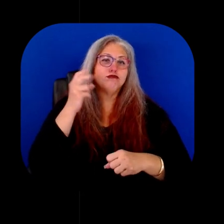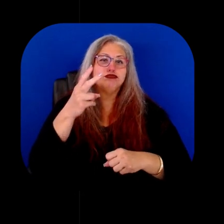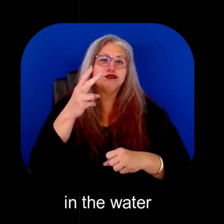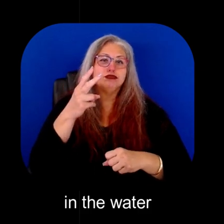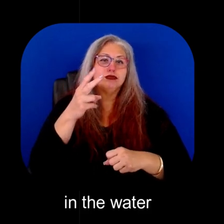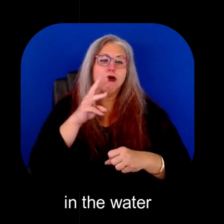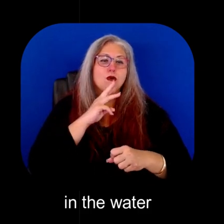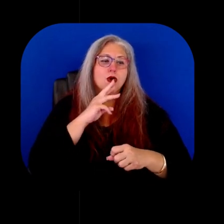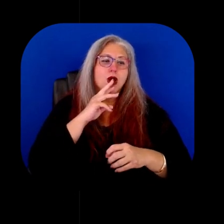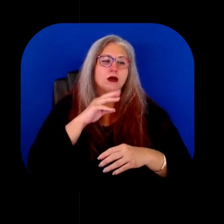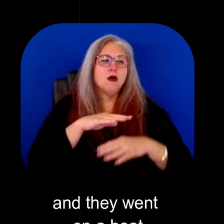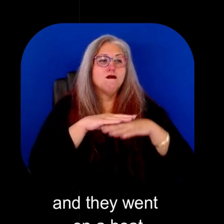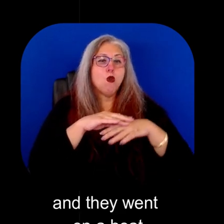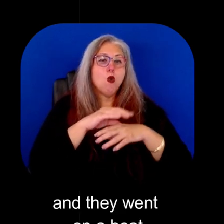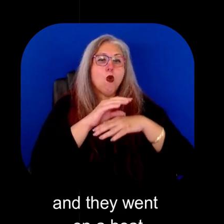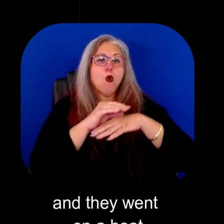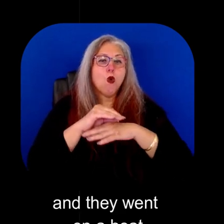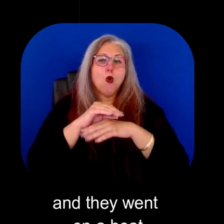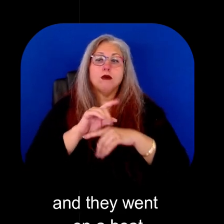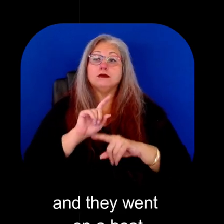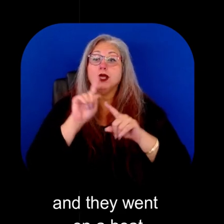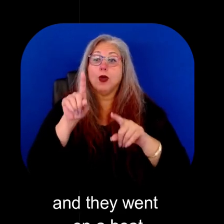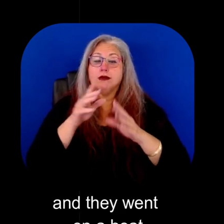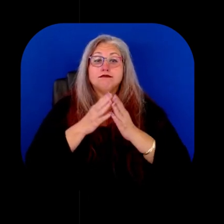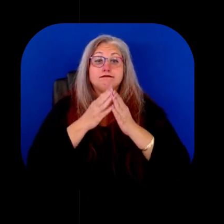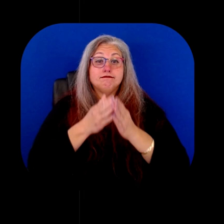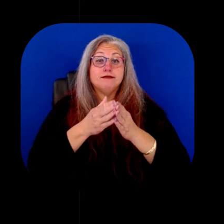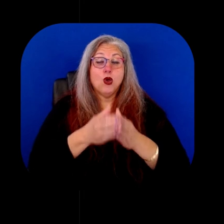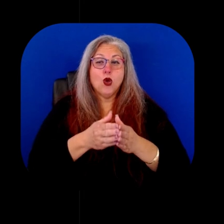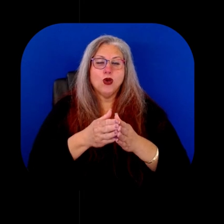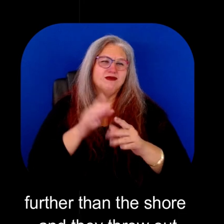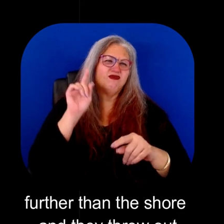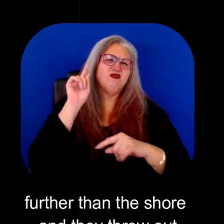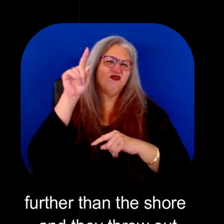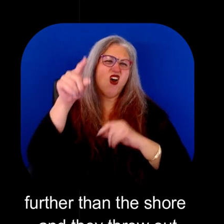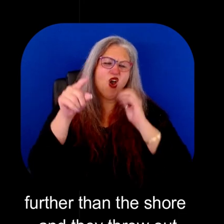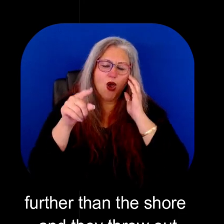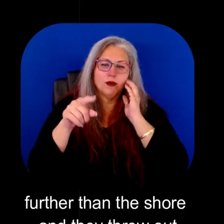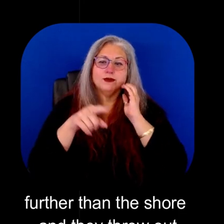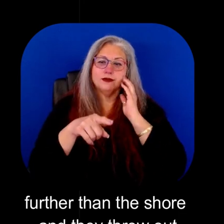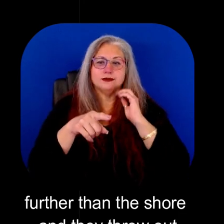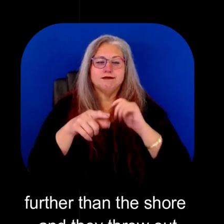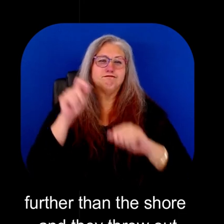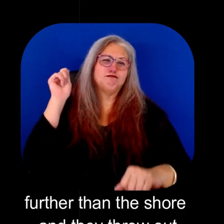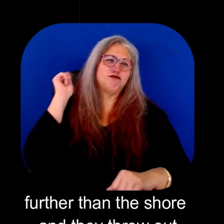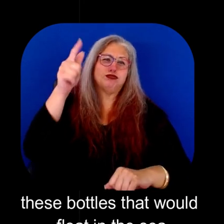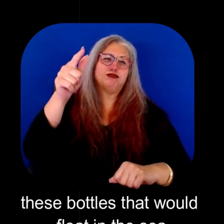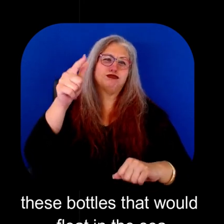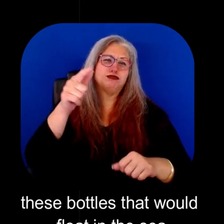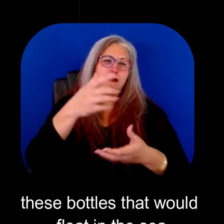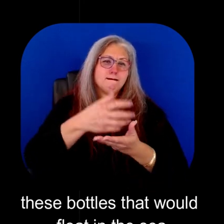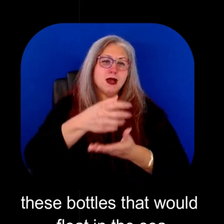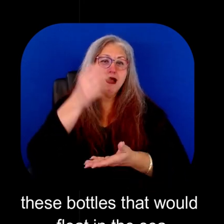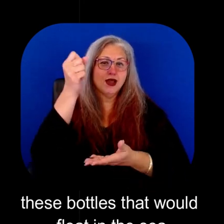in the water. And they went on a boat further than the shore, and they threw out these